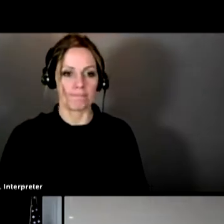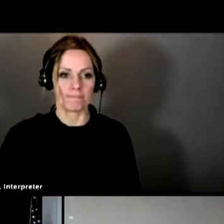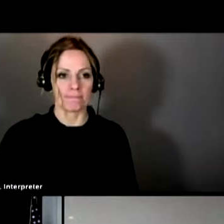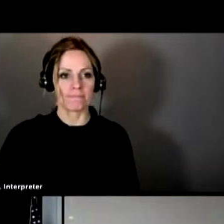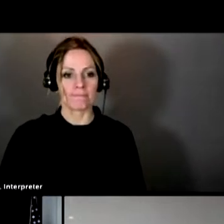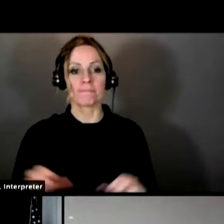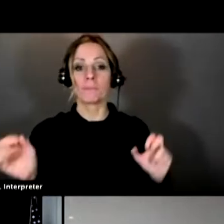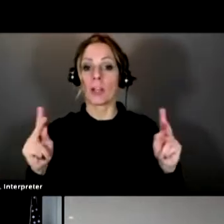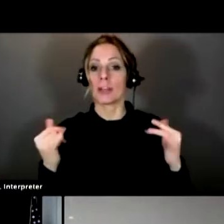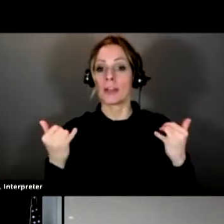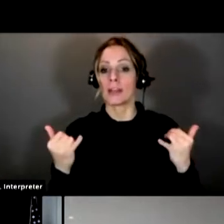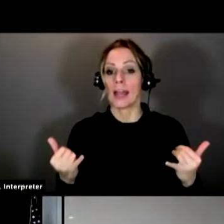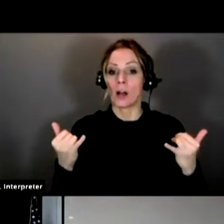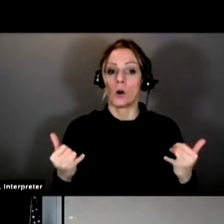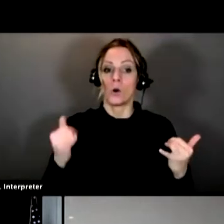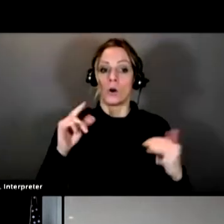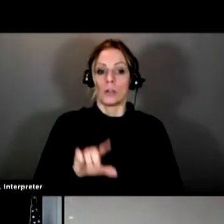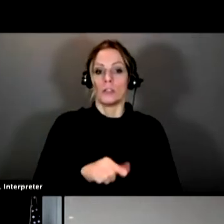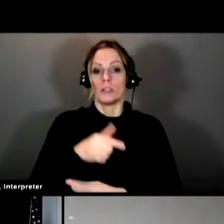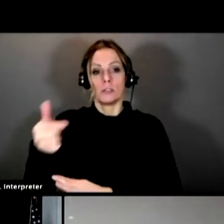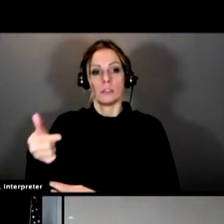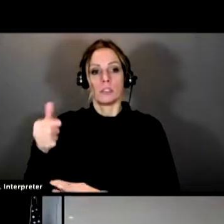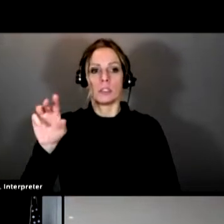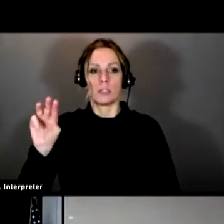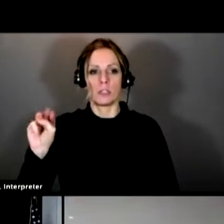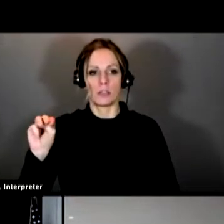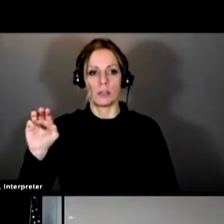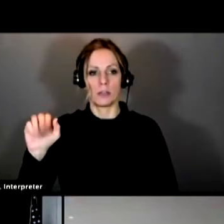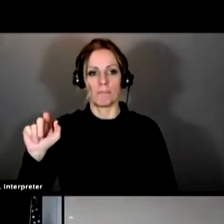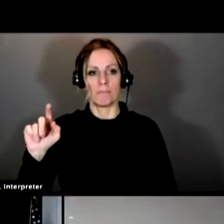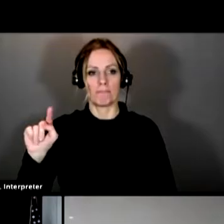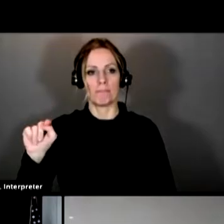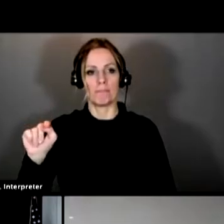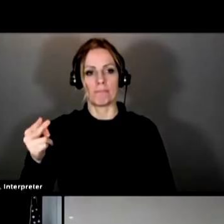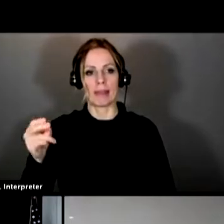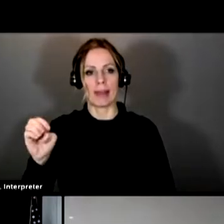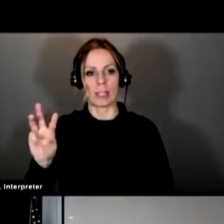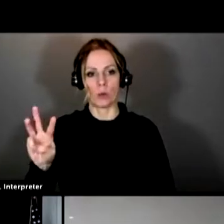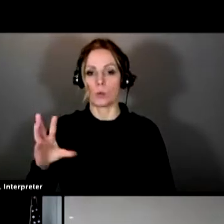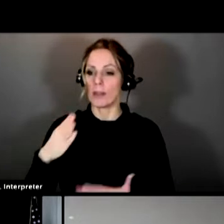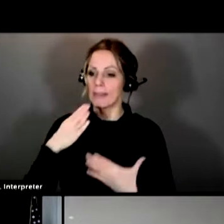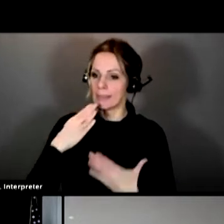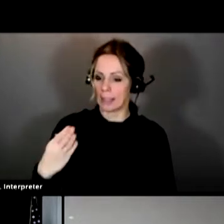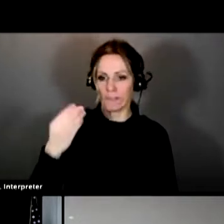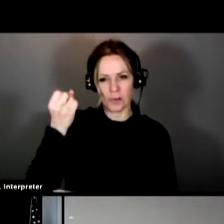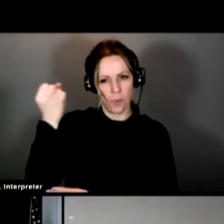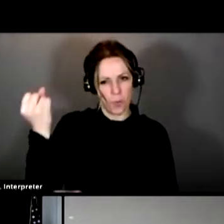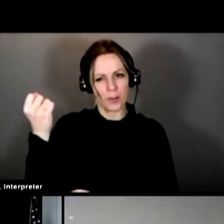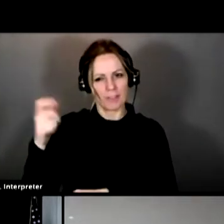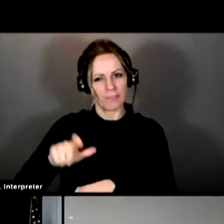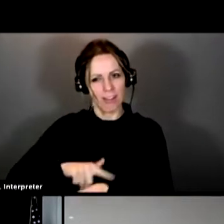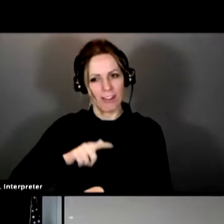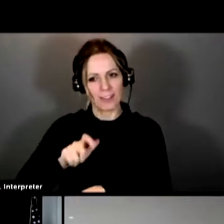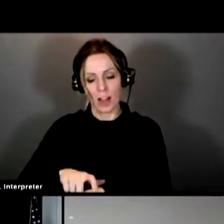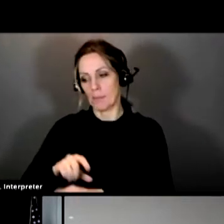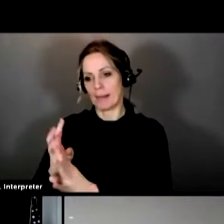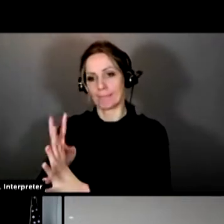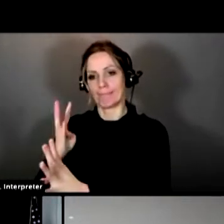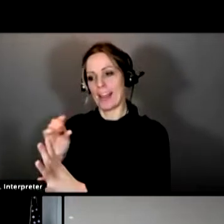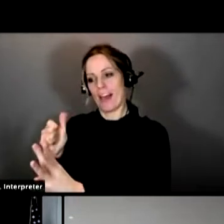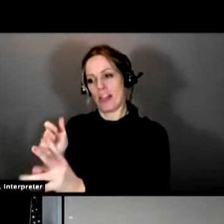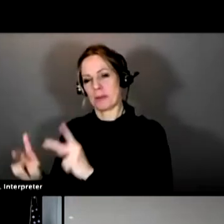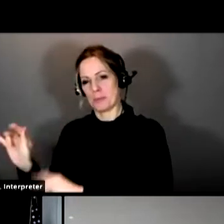All right, we're going to turn to Matthew next. Matthew's been holding for a while. I appreciate your patience, as have our other callers. So thank you all for your patience.